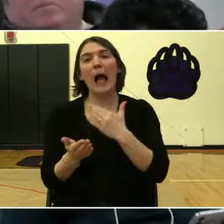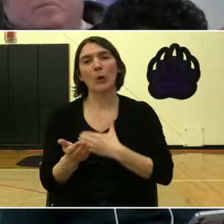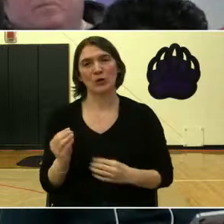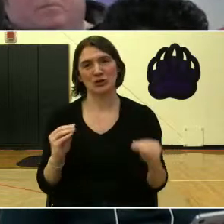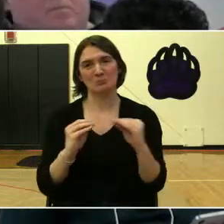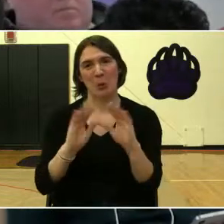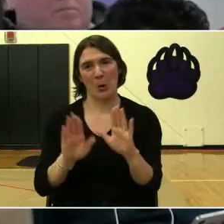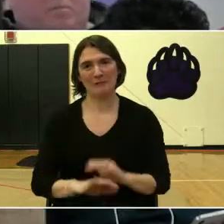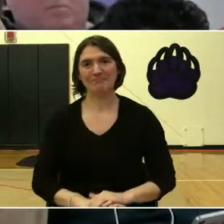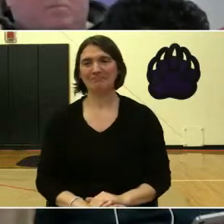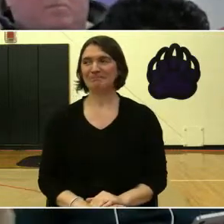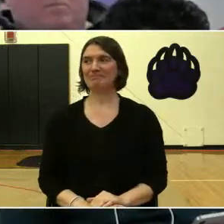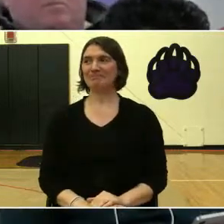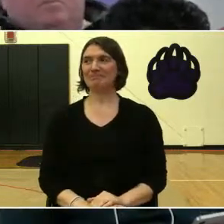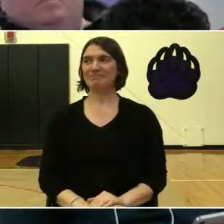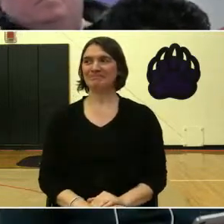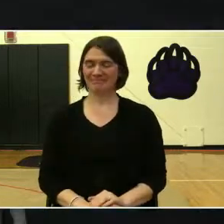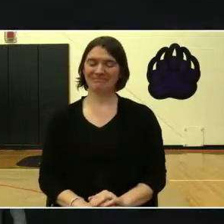lot